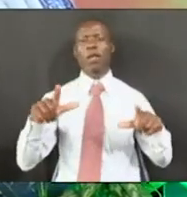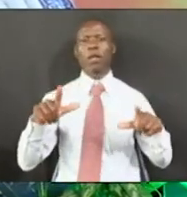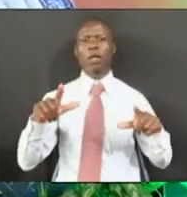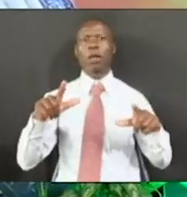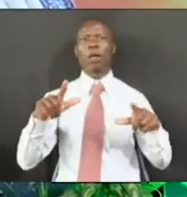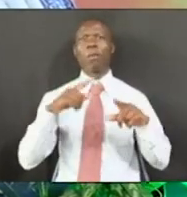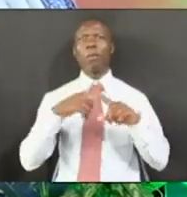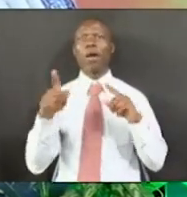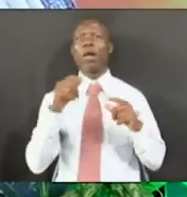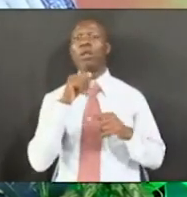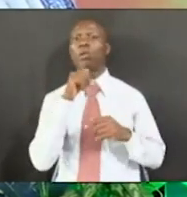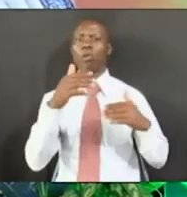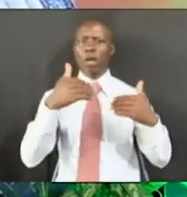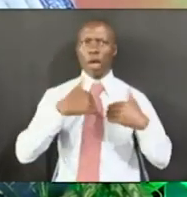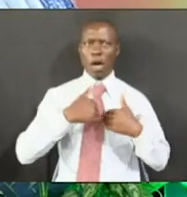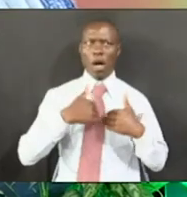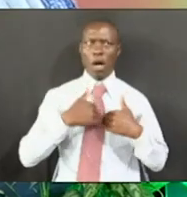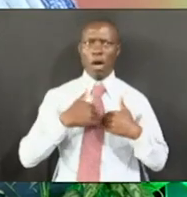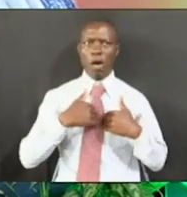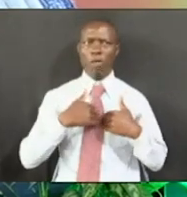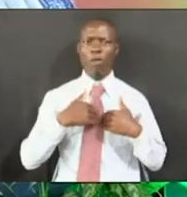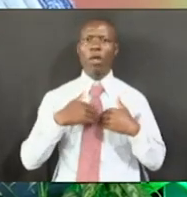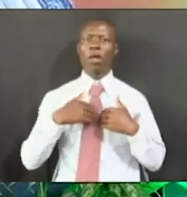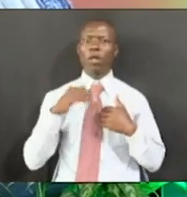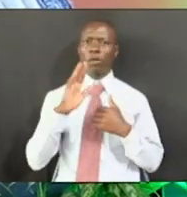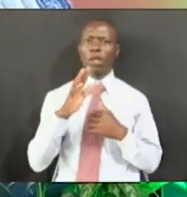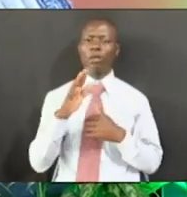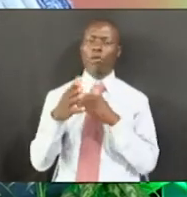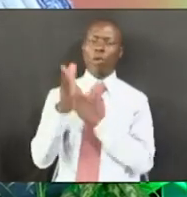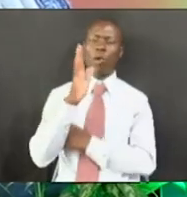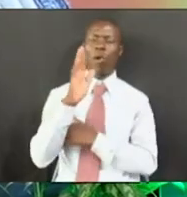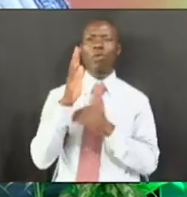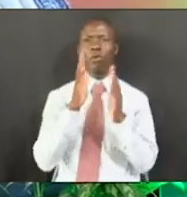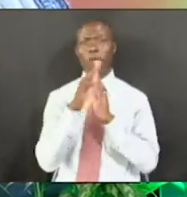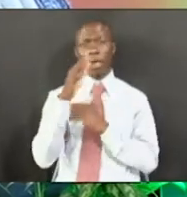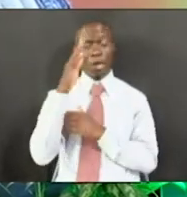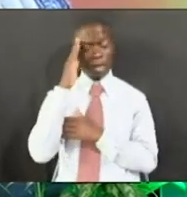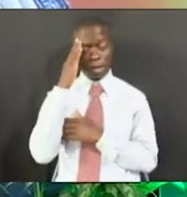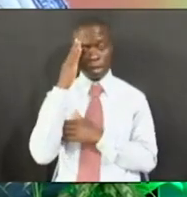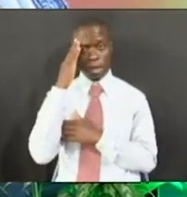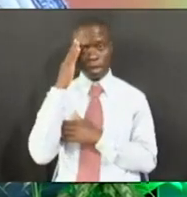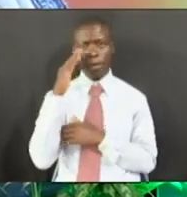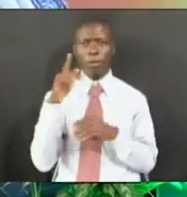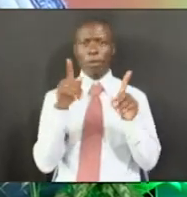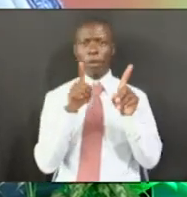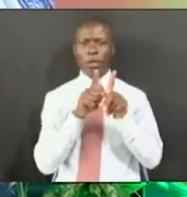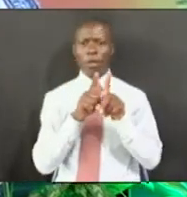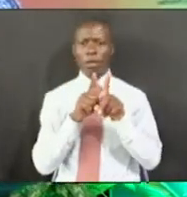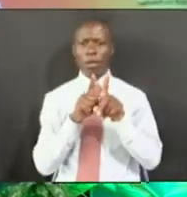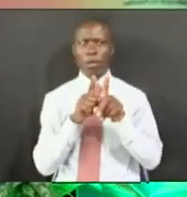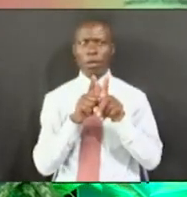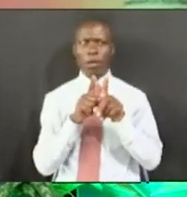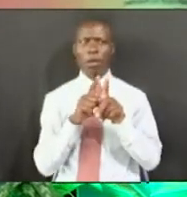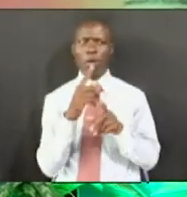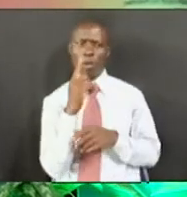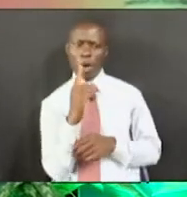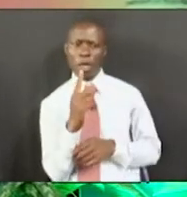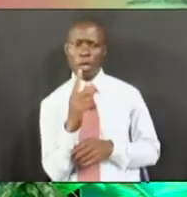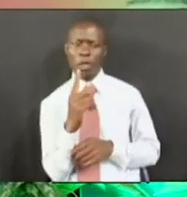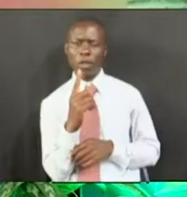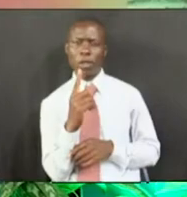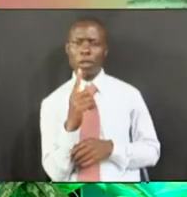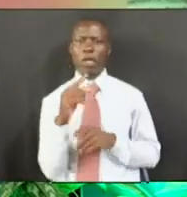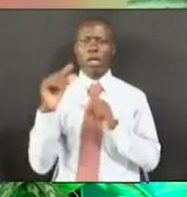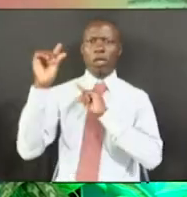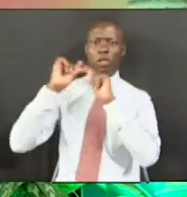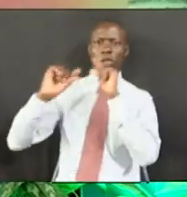have a connection with the God of Israel. A generation of worthy men, worthless men. A